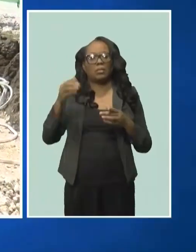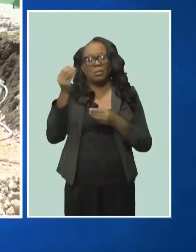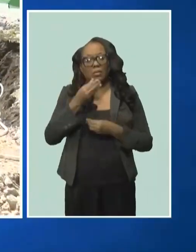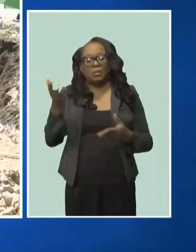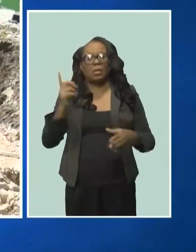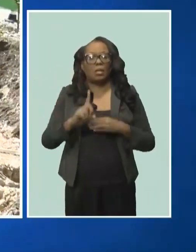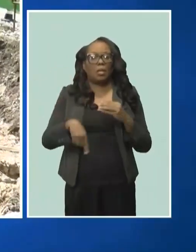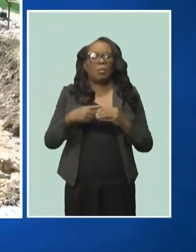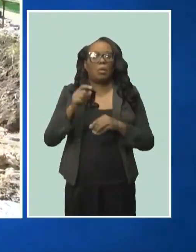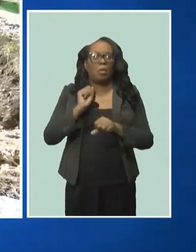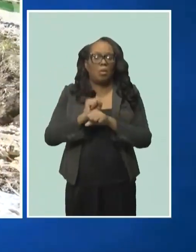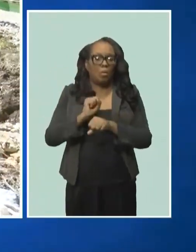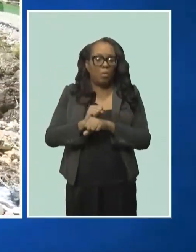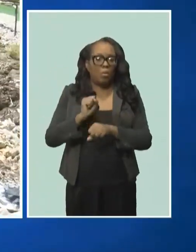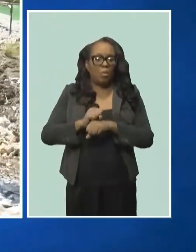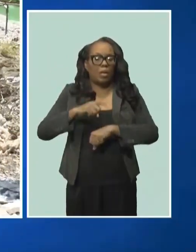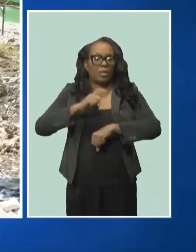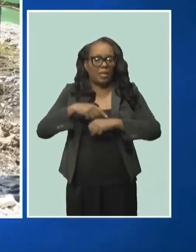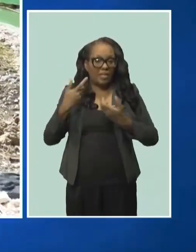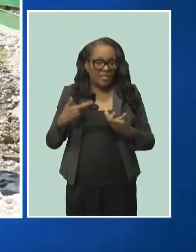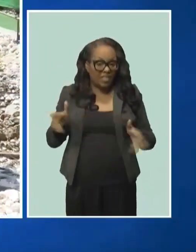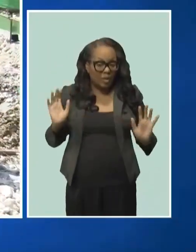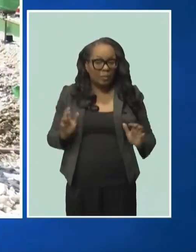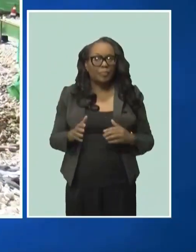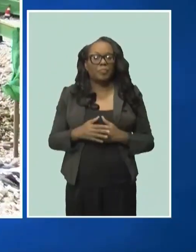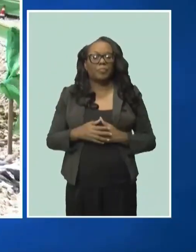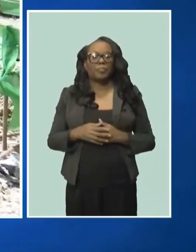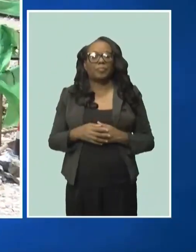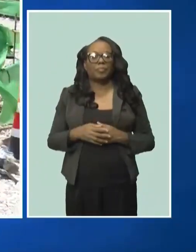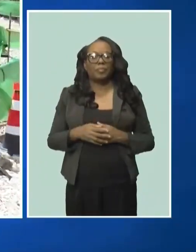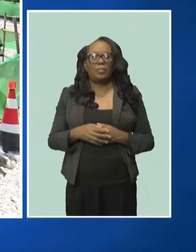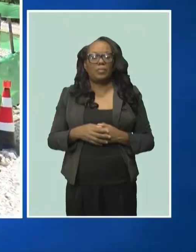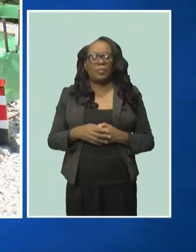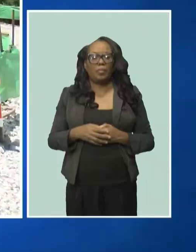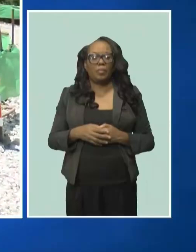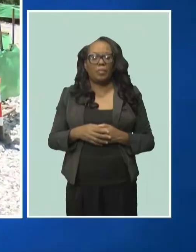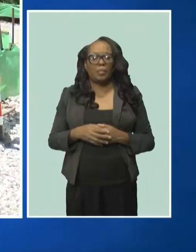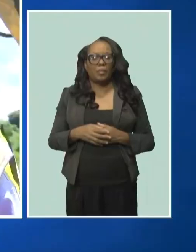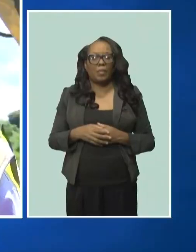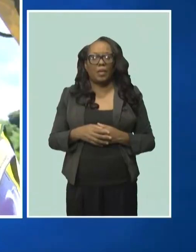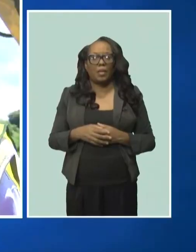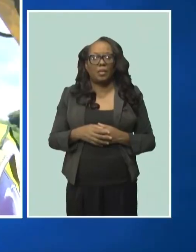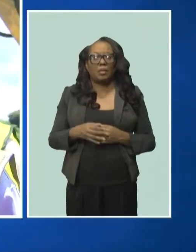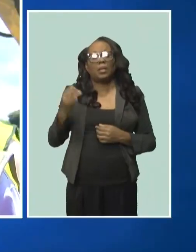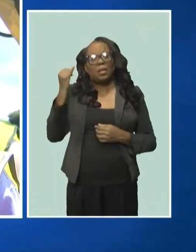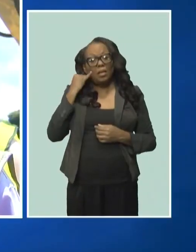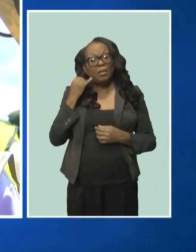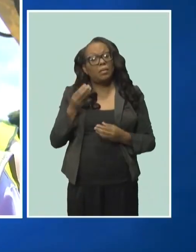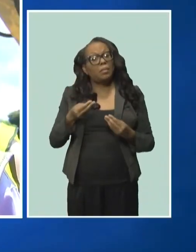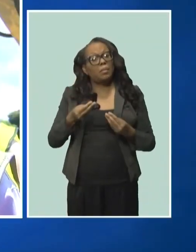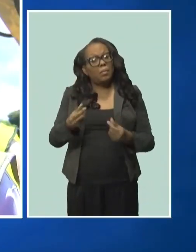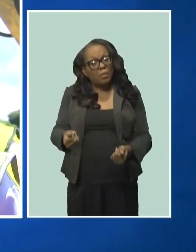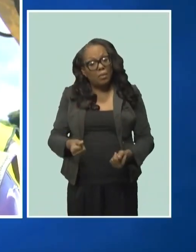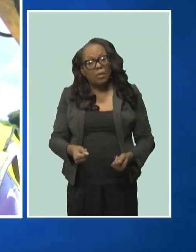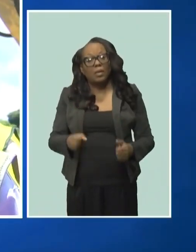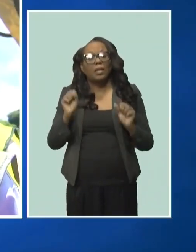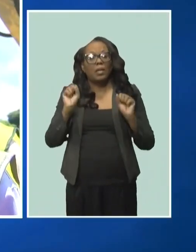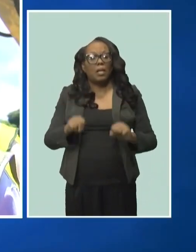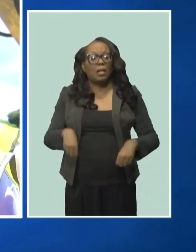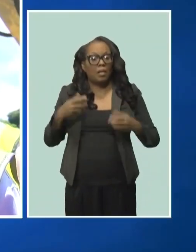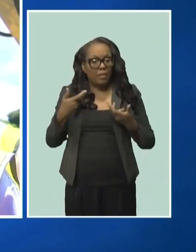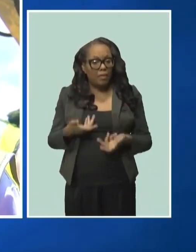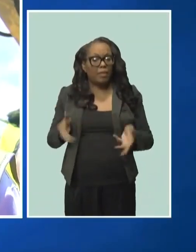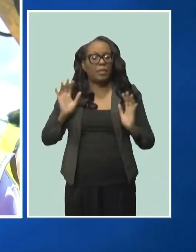of the work at that location. If you can avoid these types of events, yes, we'll get it done in July. The idea is to have the major